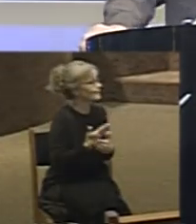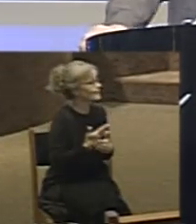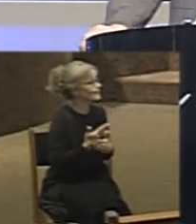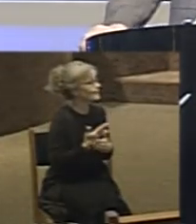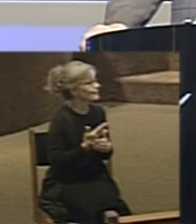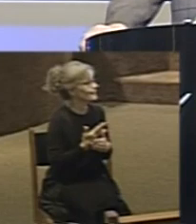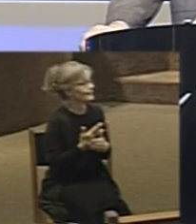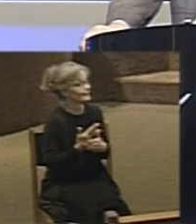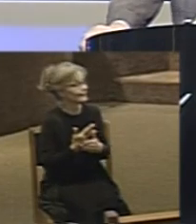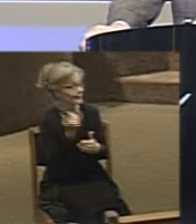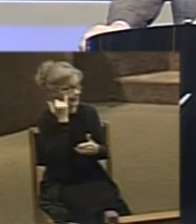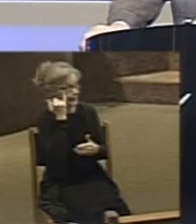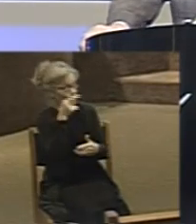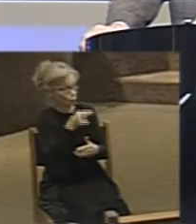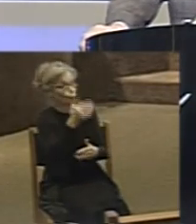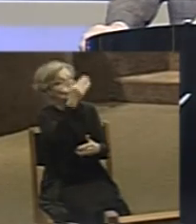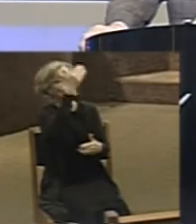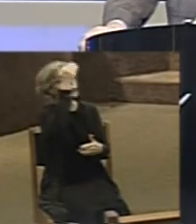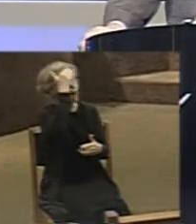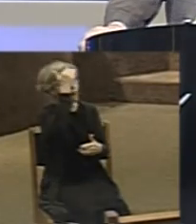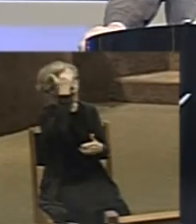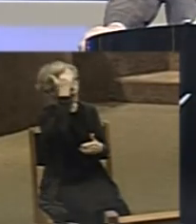For if ye know these things,